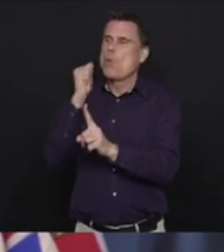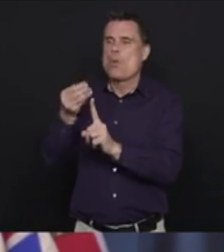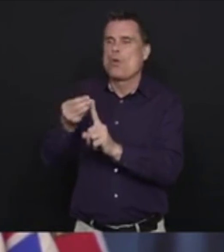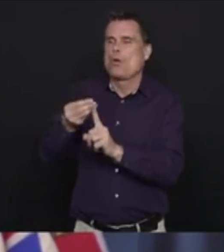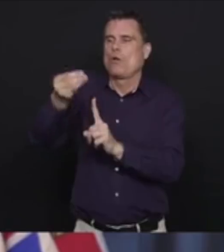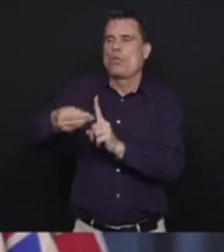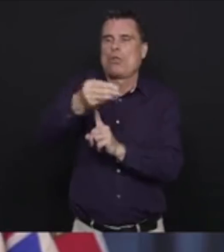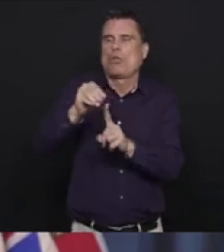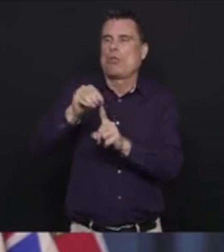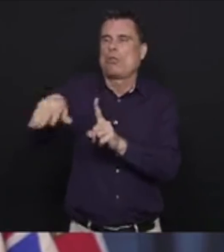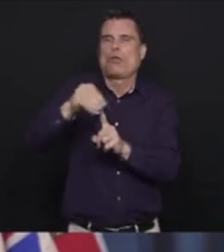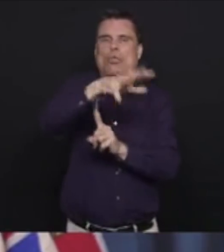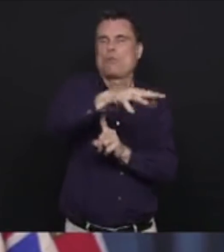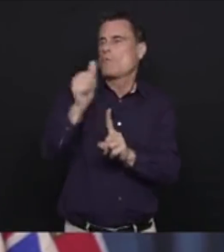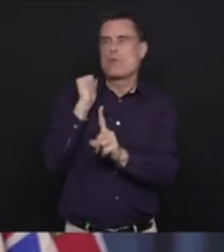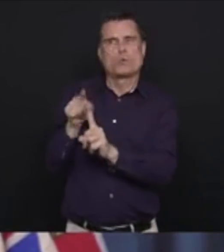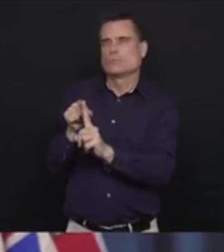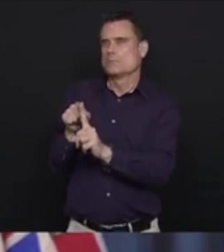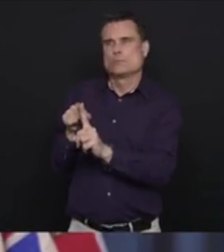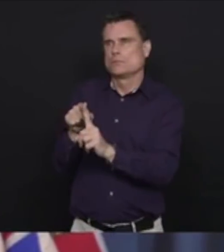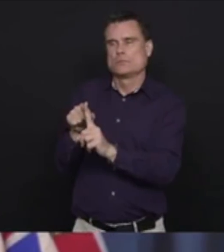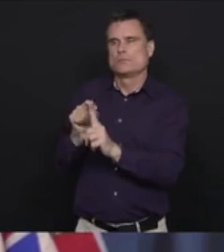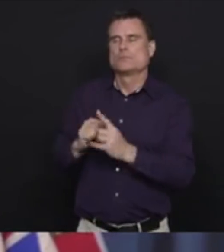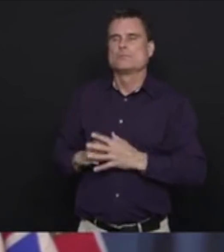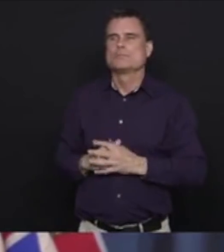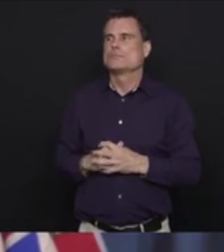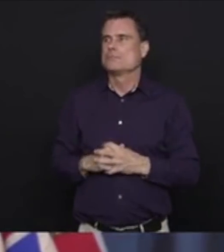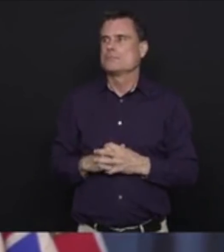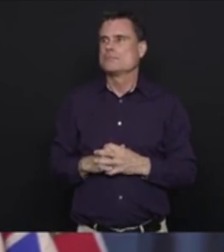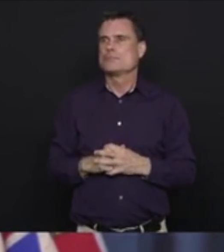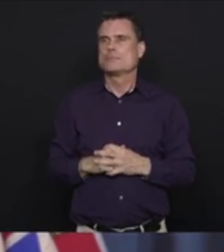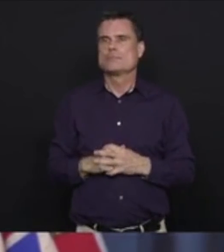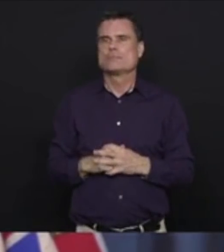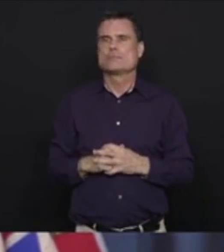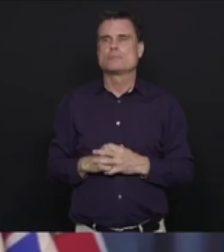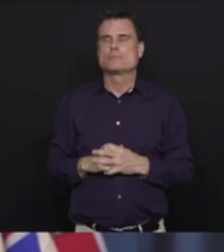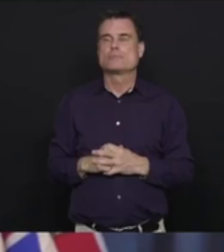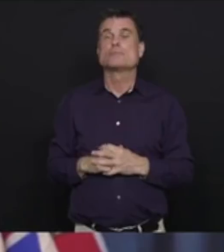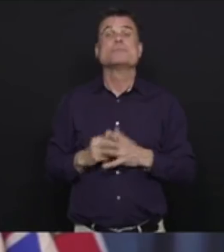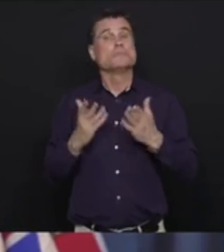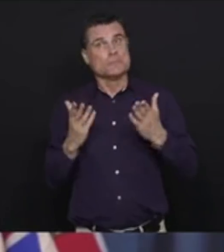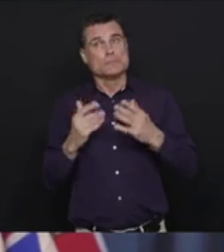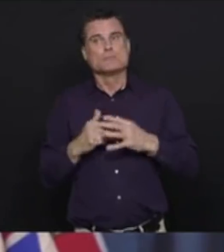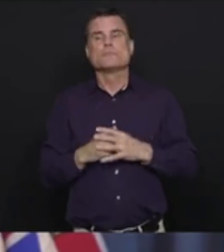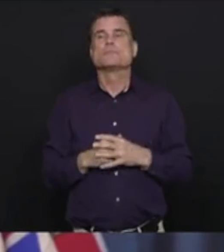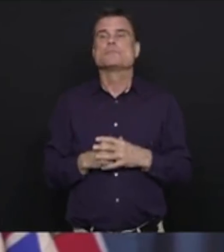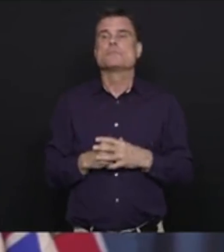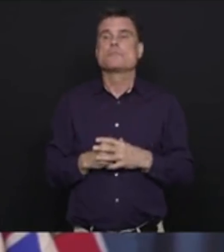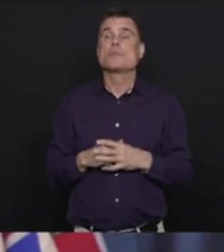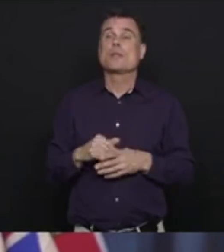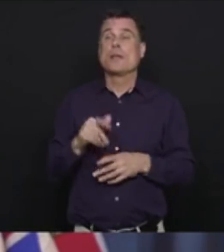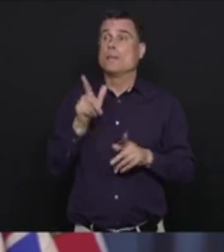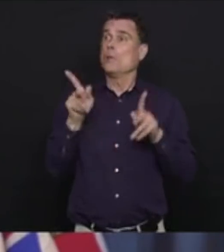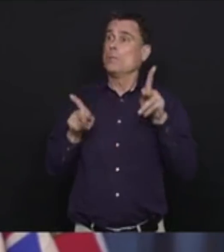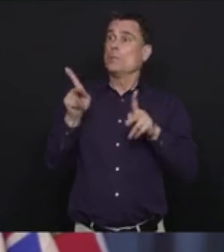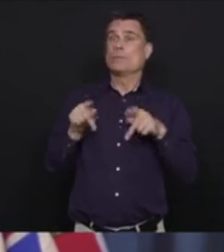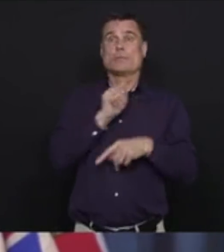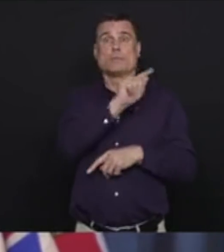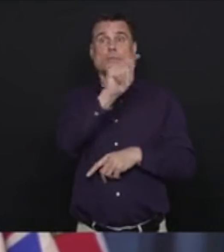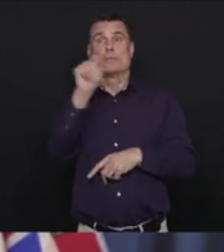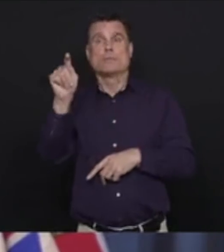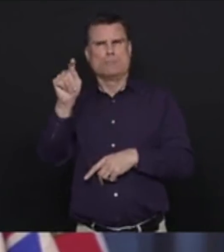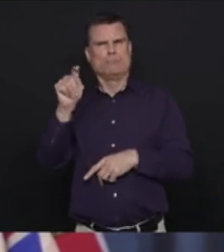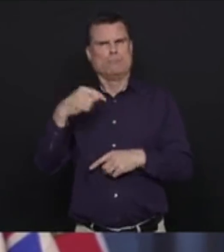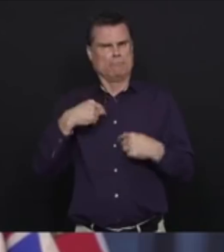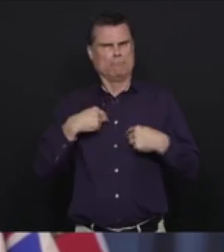We still use that criteria for people who have more severe illness or who are in hospital or in ICU, or people who are